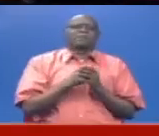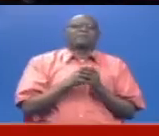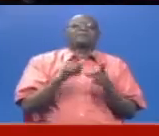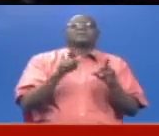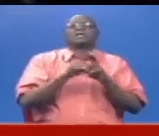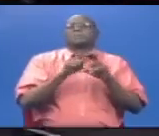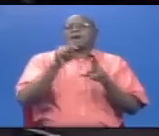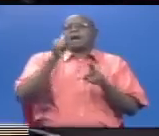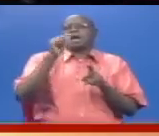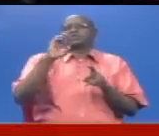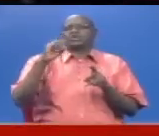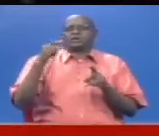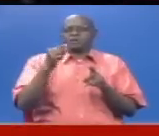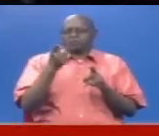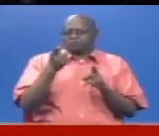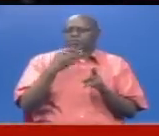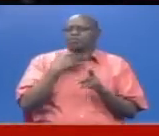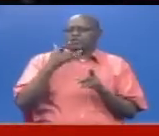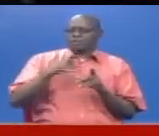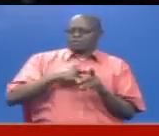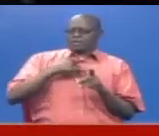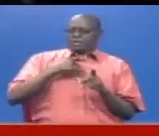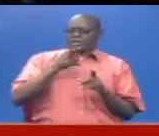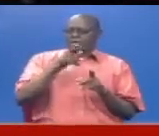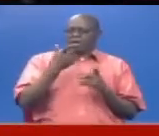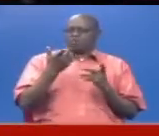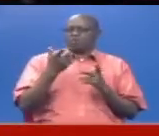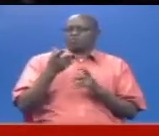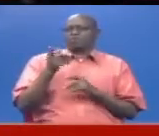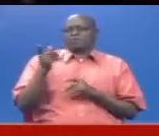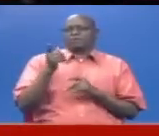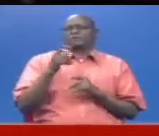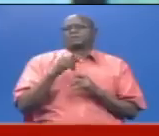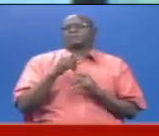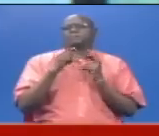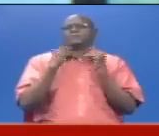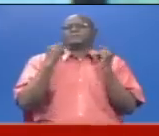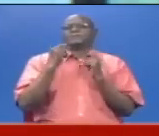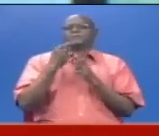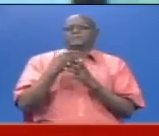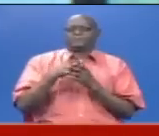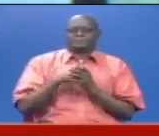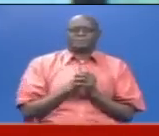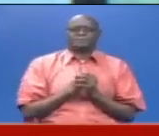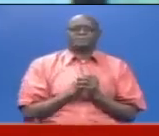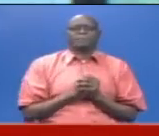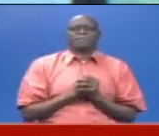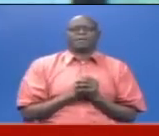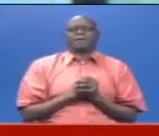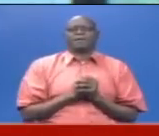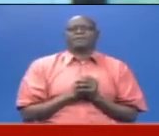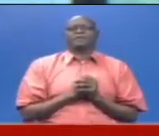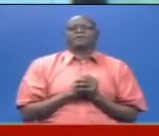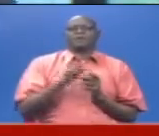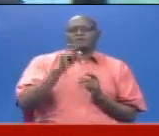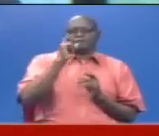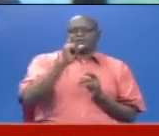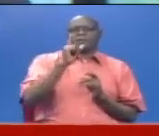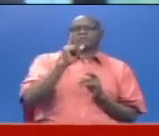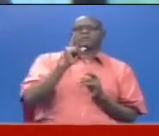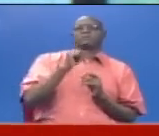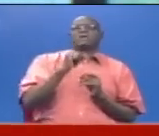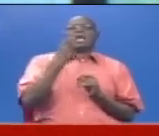how you've seen this move by Waiga. First of all, the numbers. Mm-hmm. If you look at it in terms